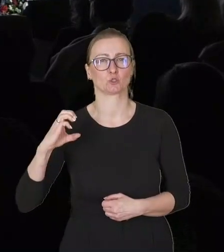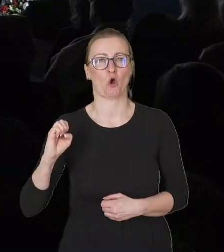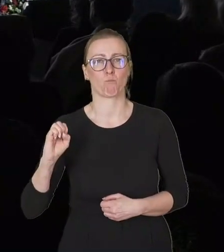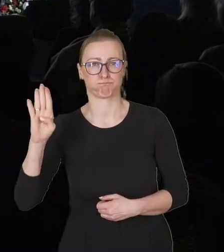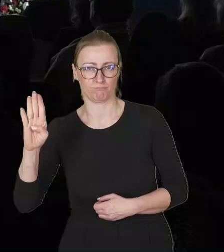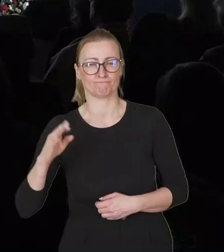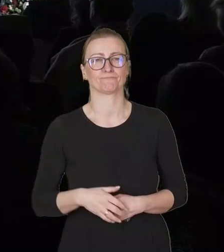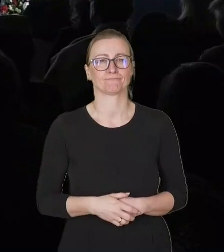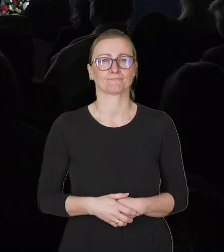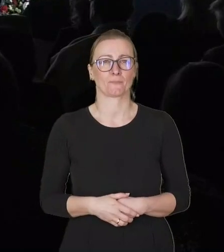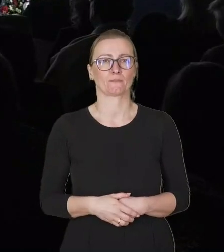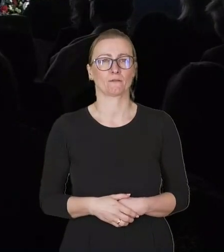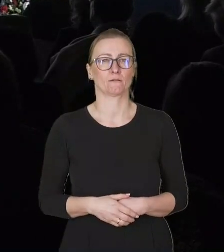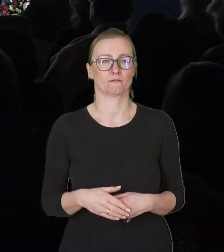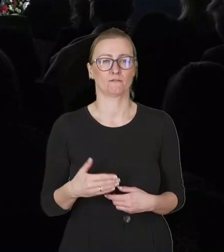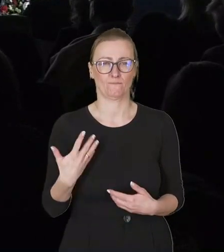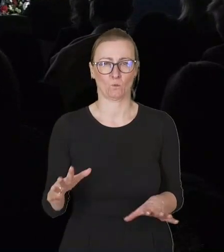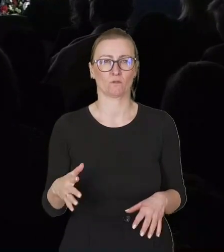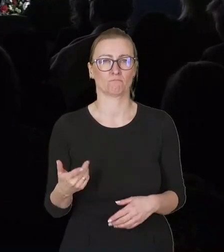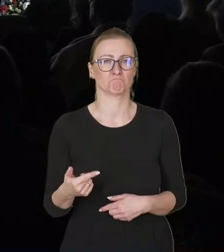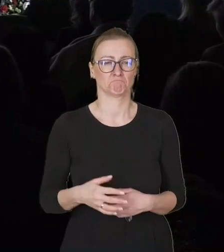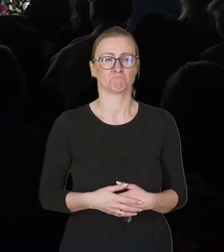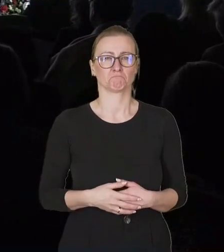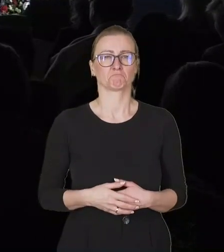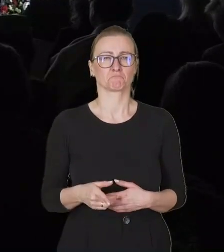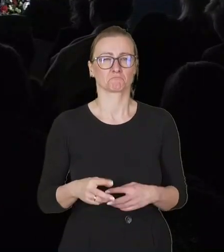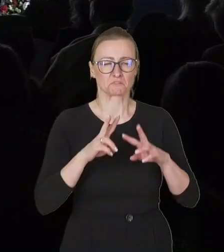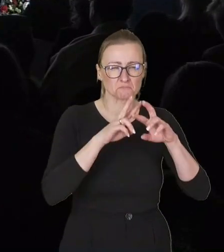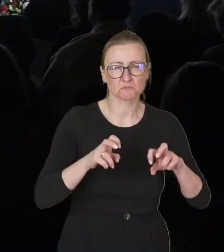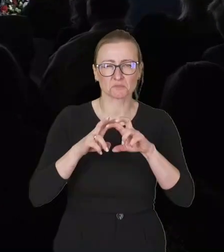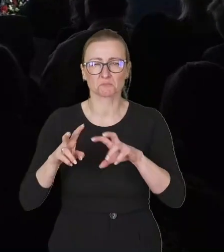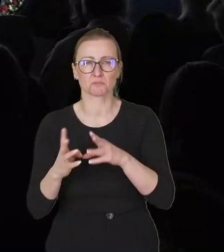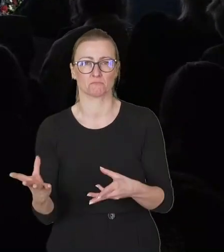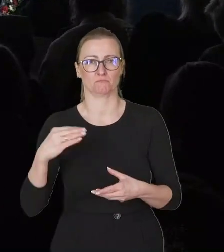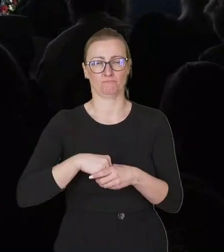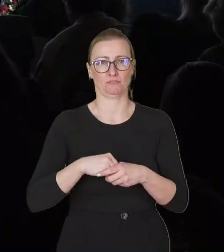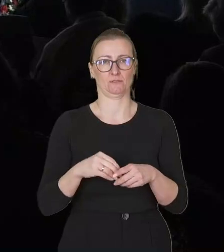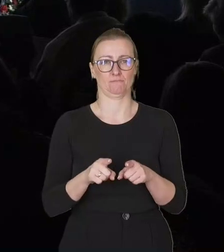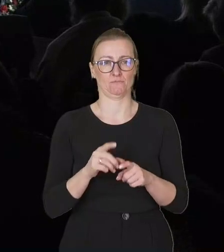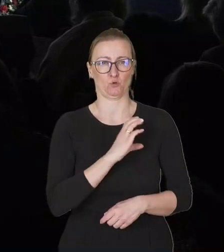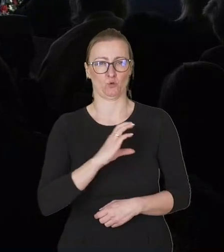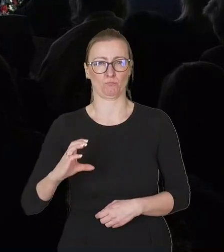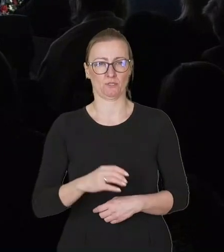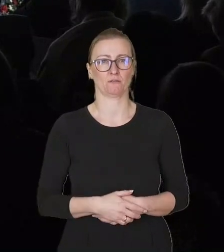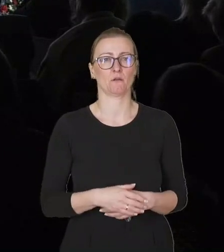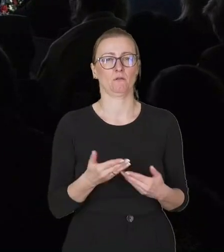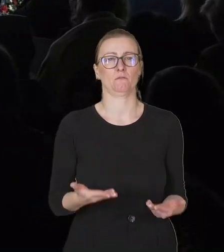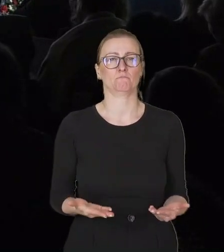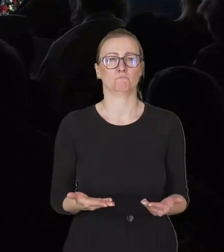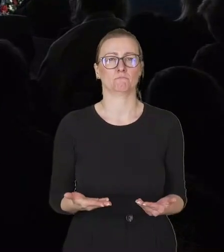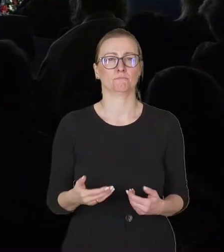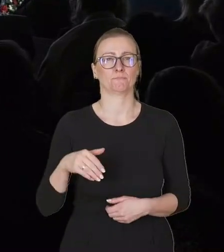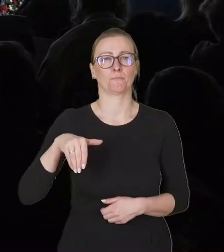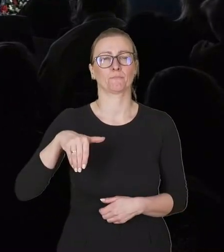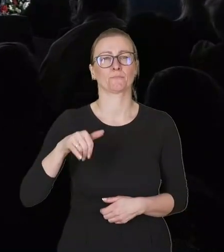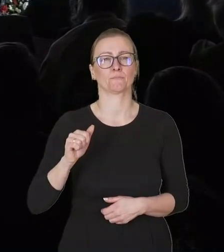were members of the committee. And previously, Michael was the Science and Innovation Counselor at the Swedish Embassy in Tokyo